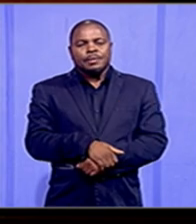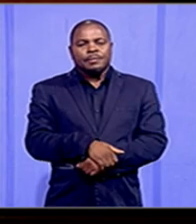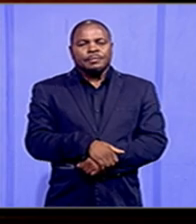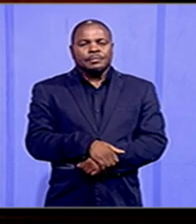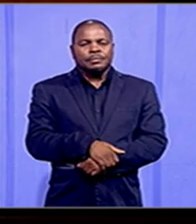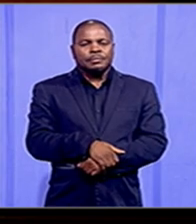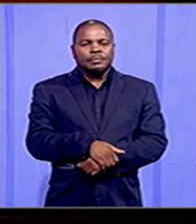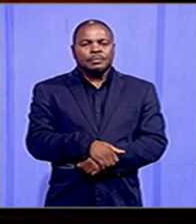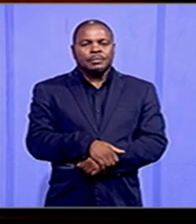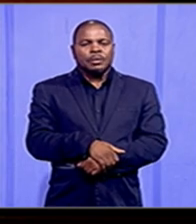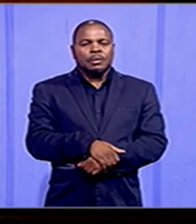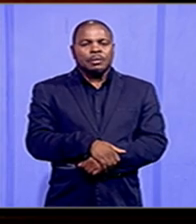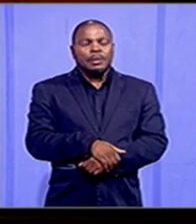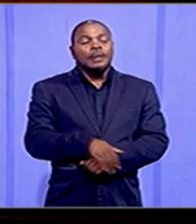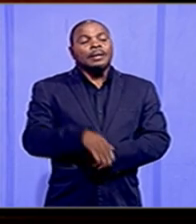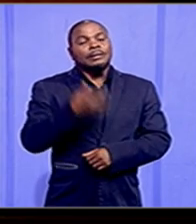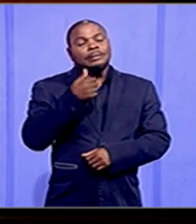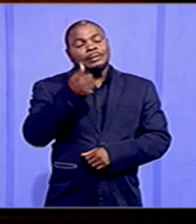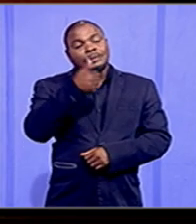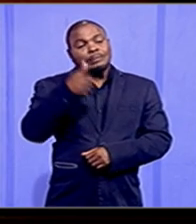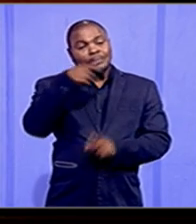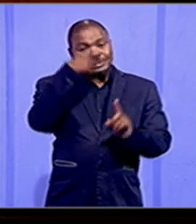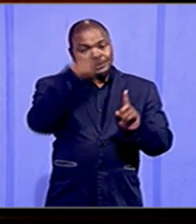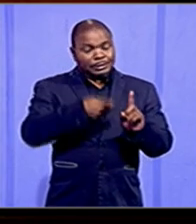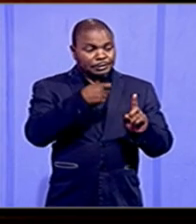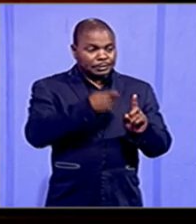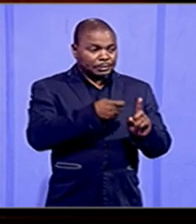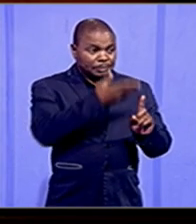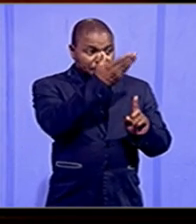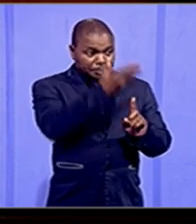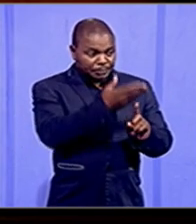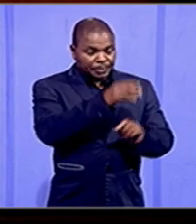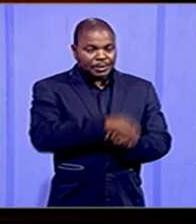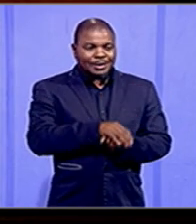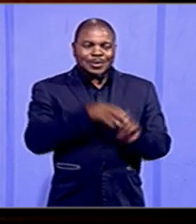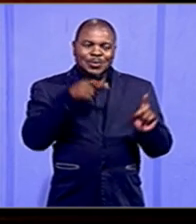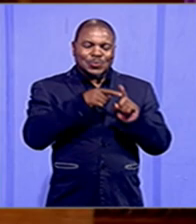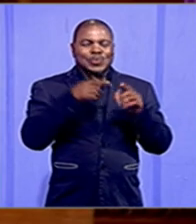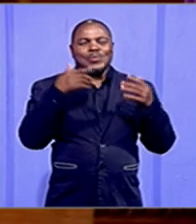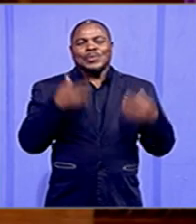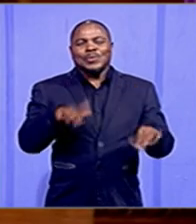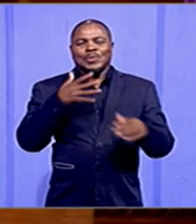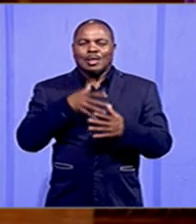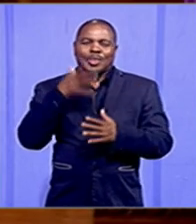And honourable speaker, he had a very fine sense of humour.